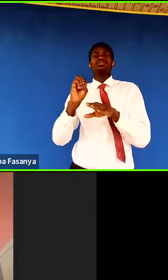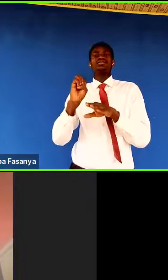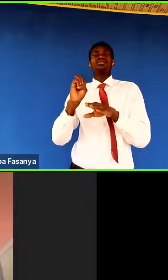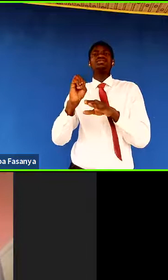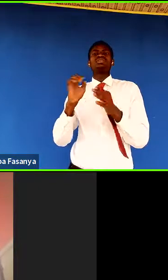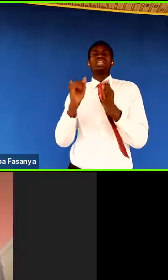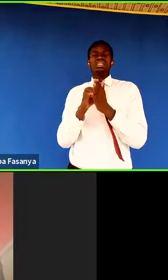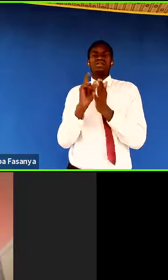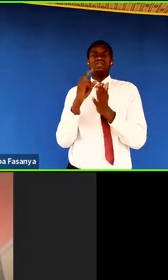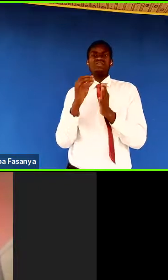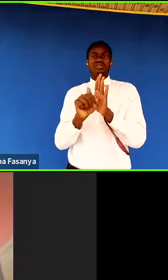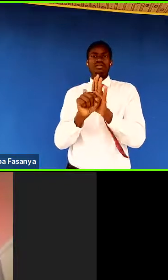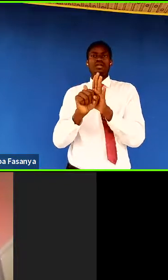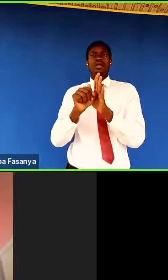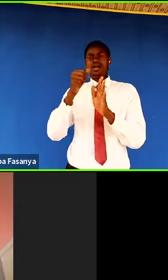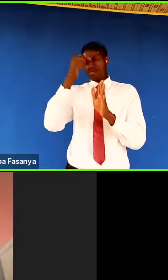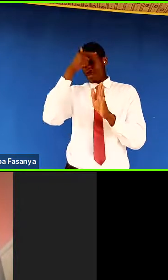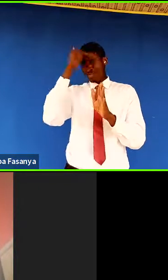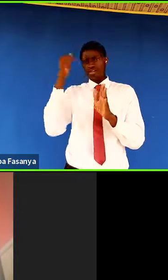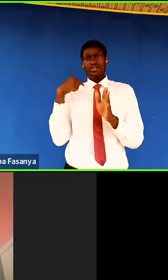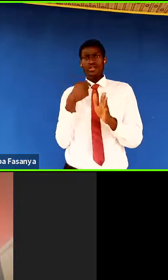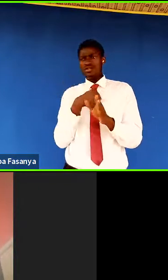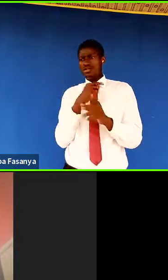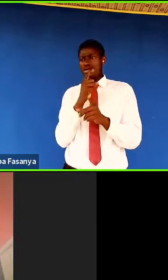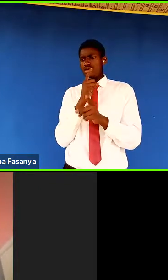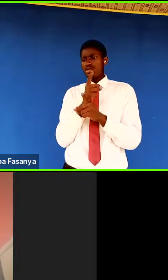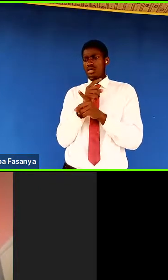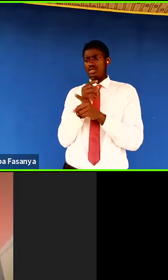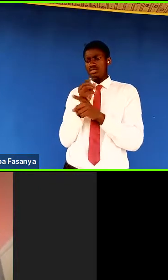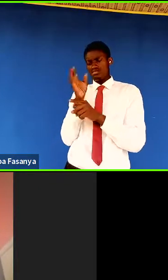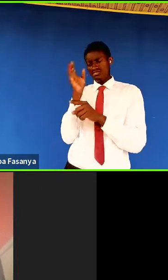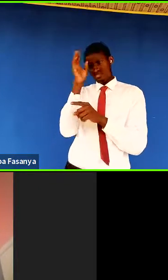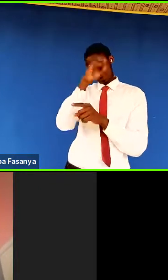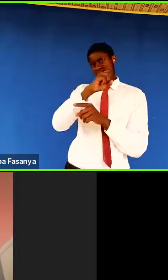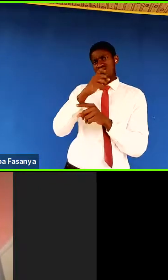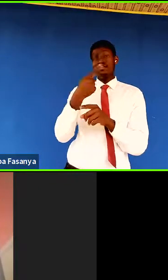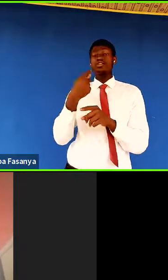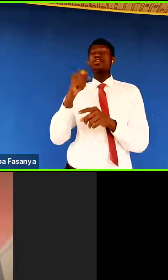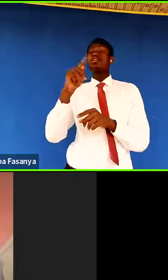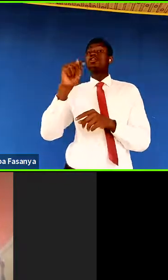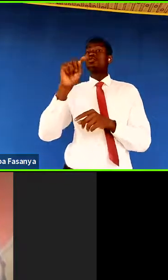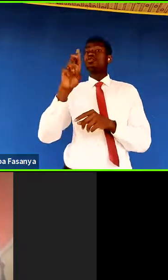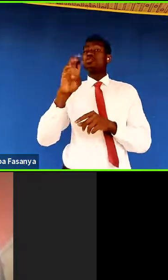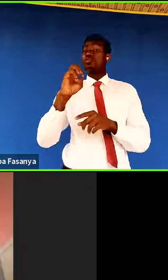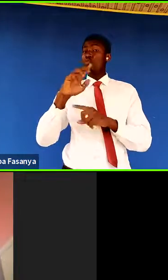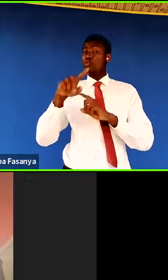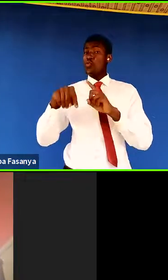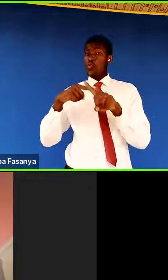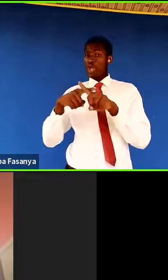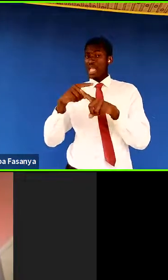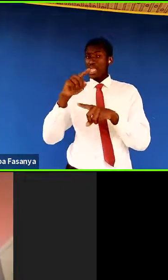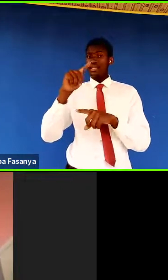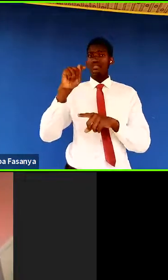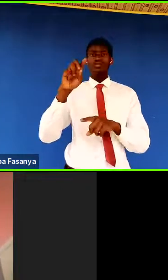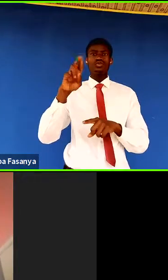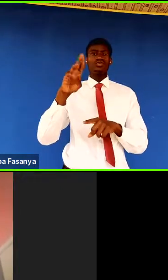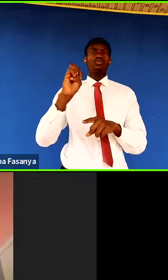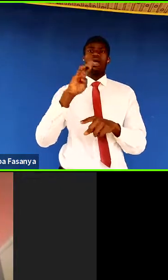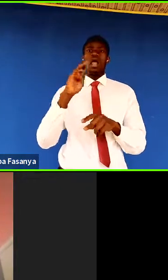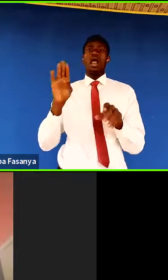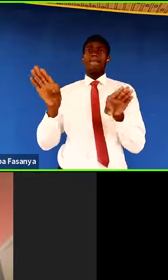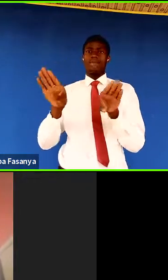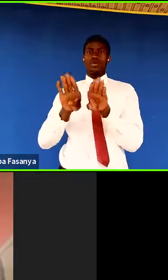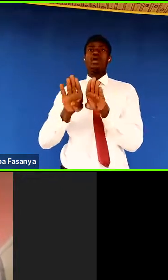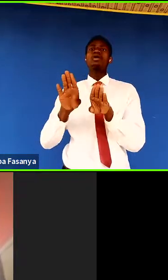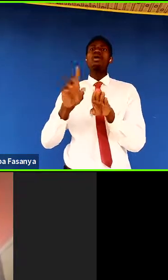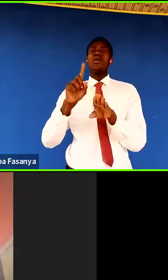bypassing the tubes. When the tubes are blocked, one of the treatment options is IVF, okay? That is the way, if they are